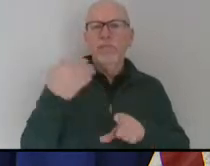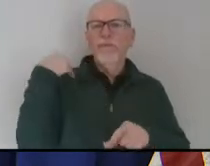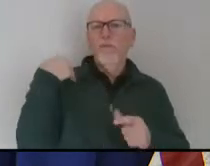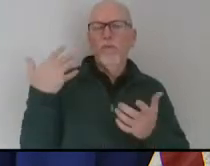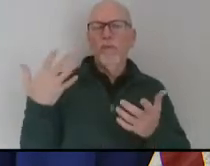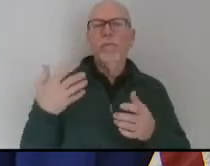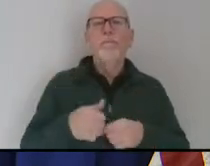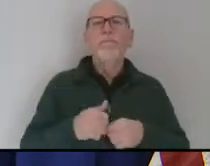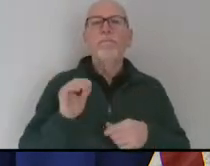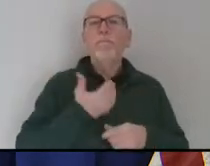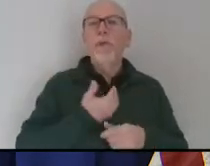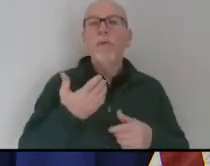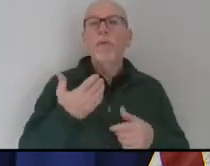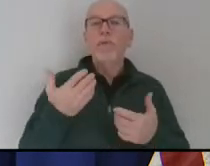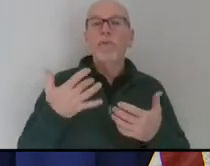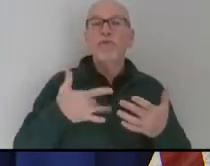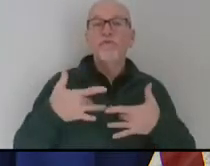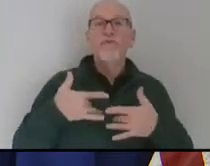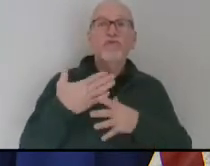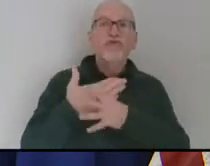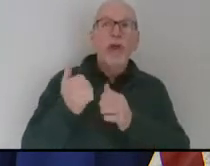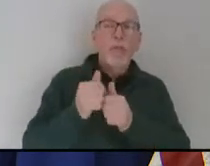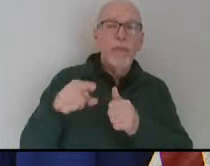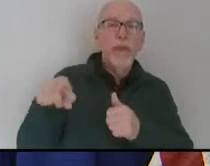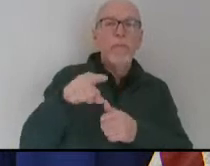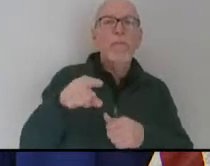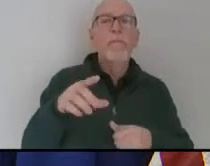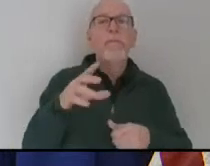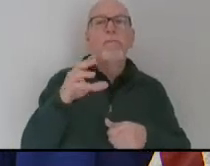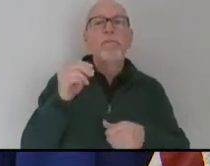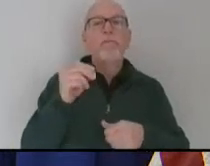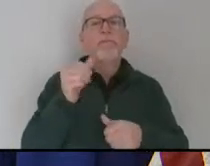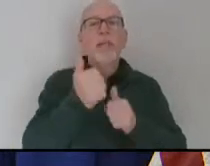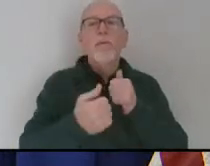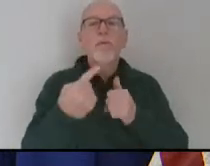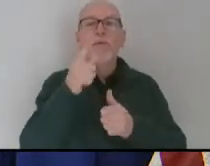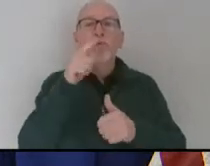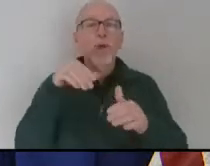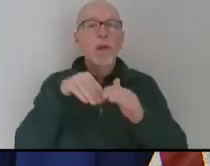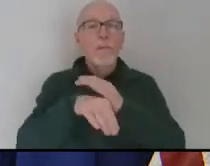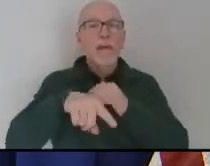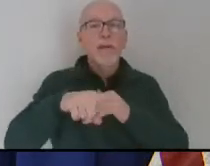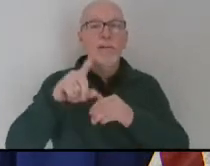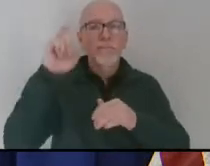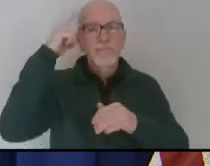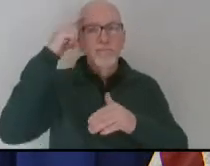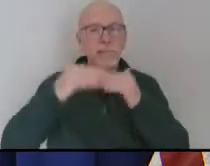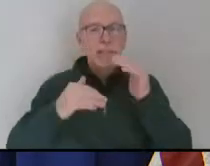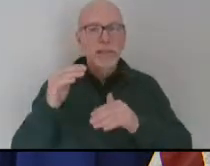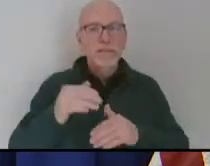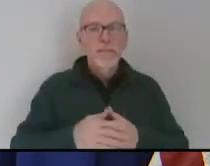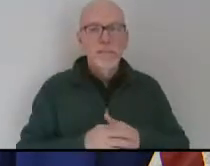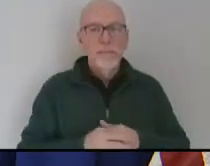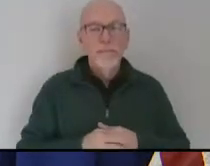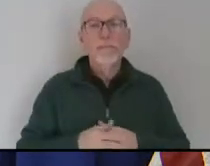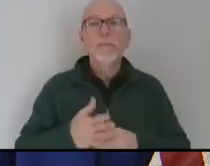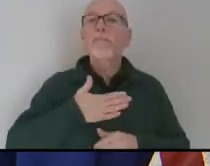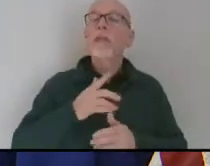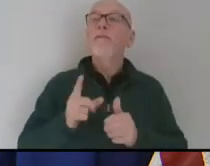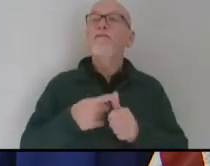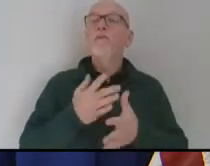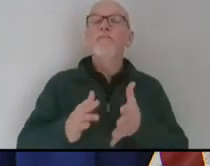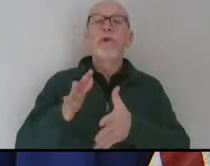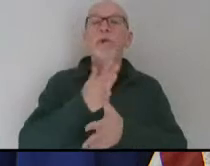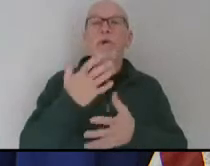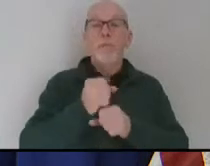Our concerns were shared with them and anyone that would come into this building. My, first priority is to make sure